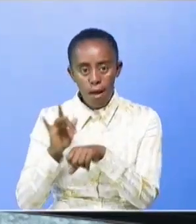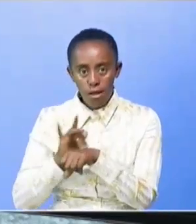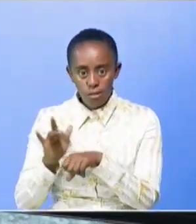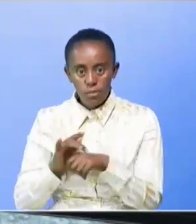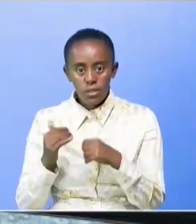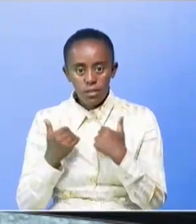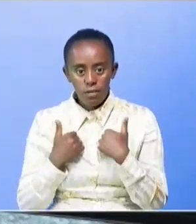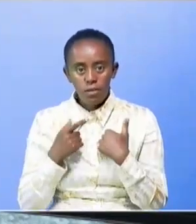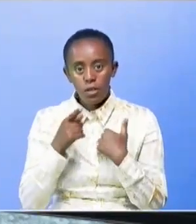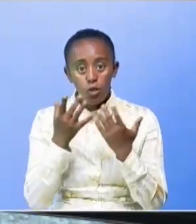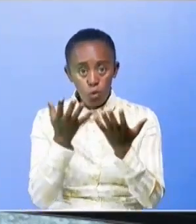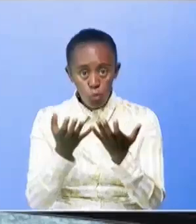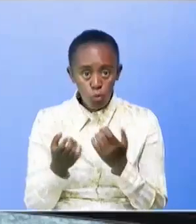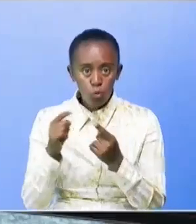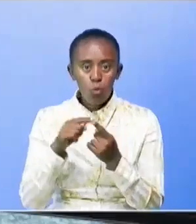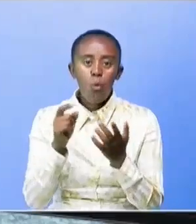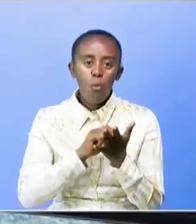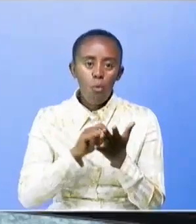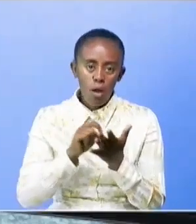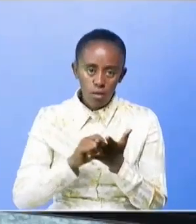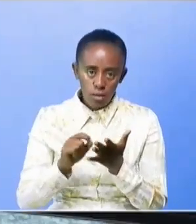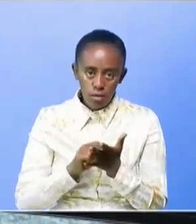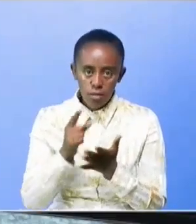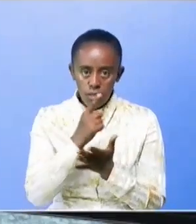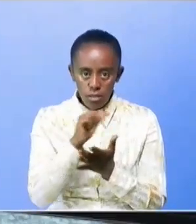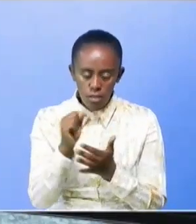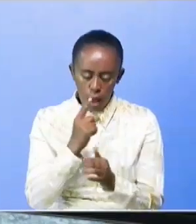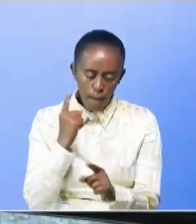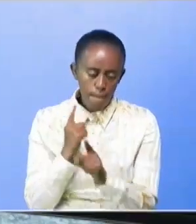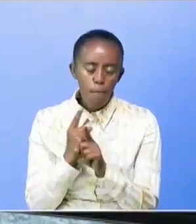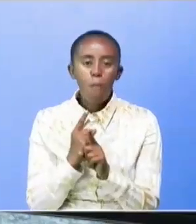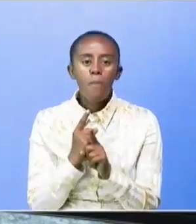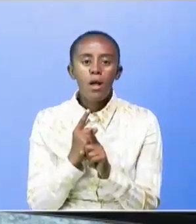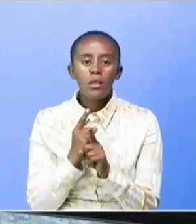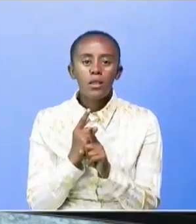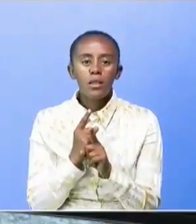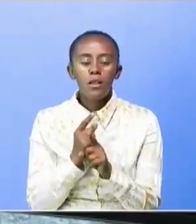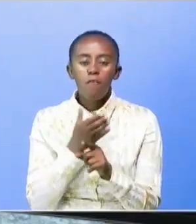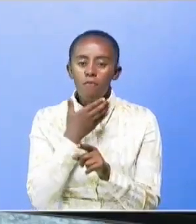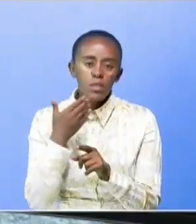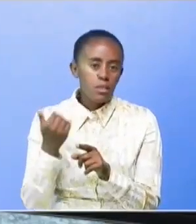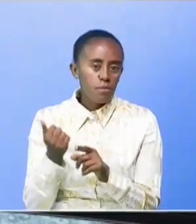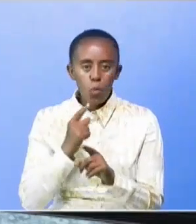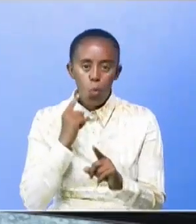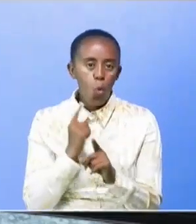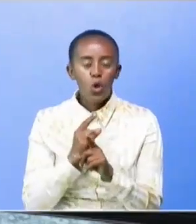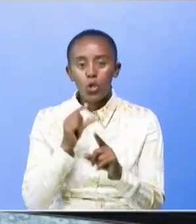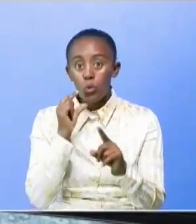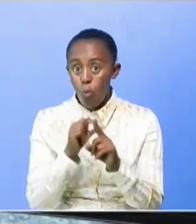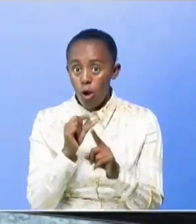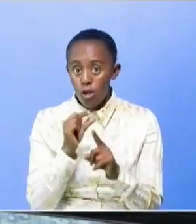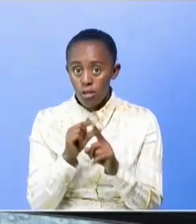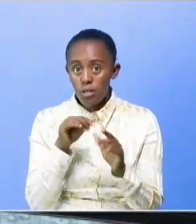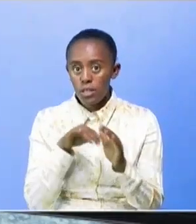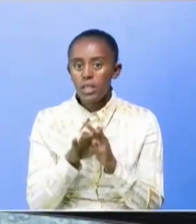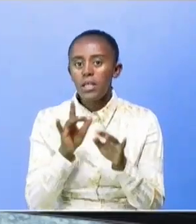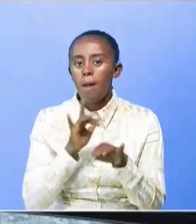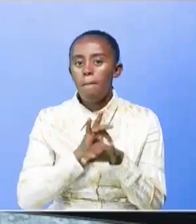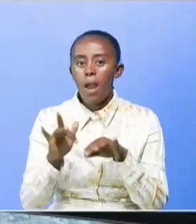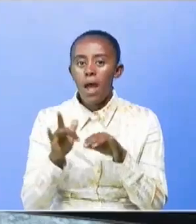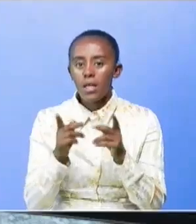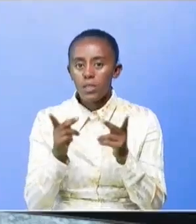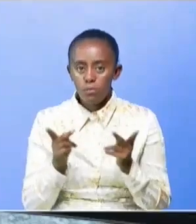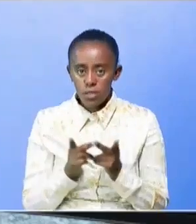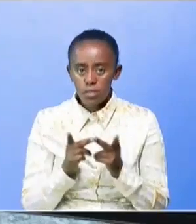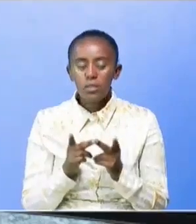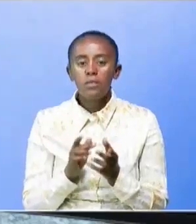spaces, and I want you to write the appropriate or the best or the correct word in the blank spaces. I